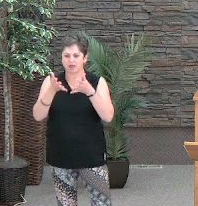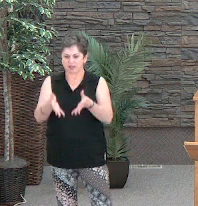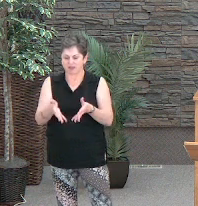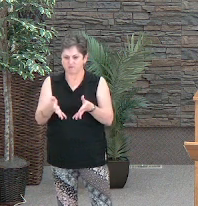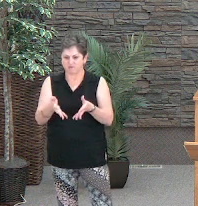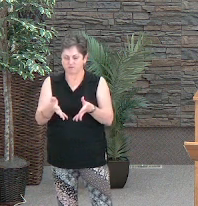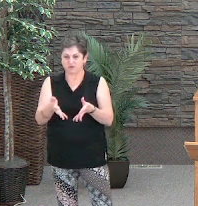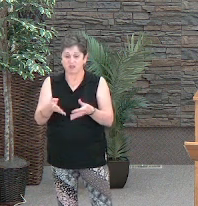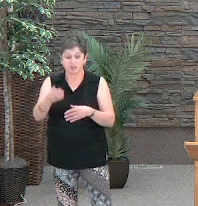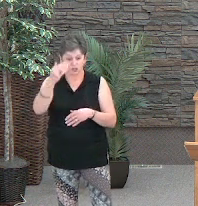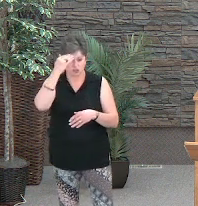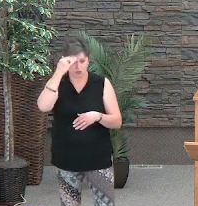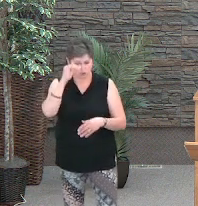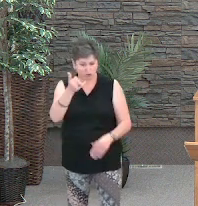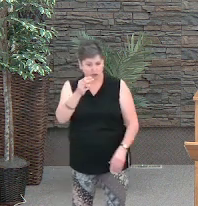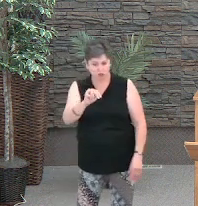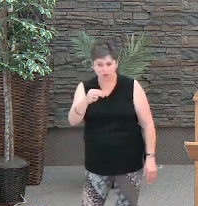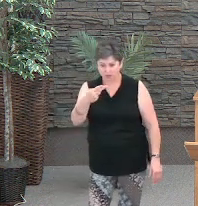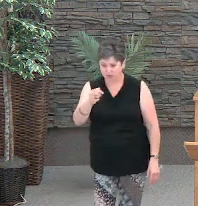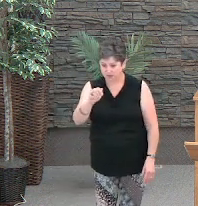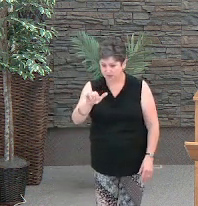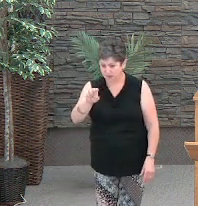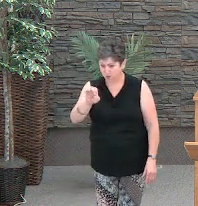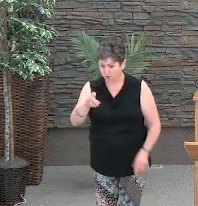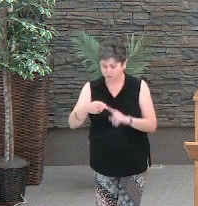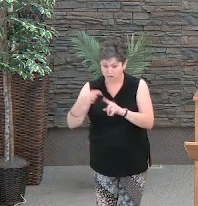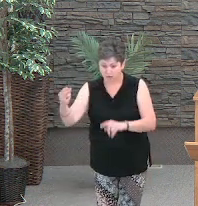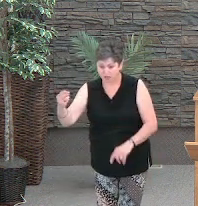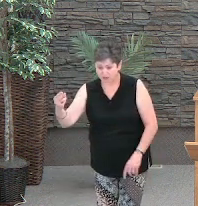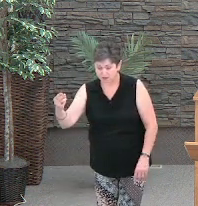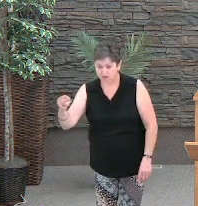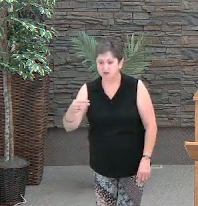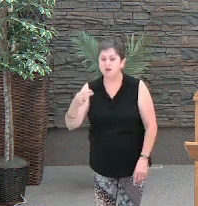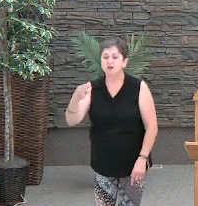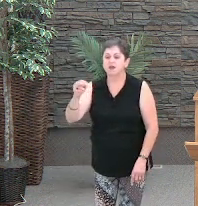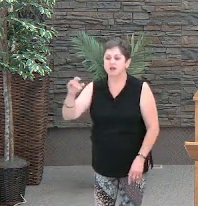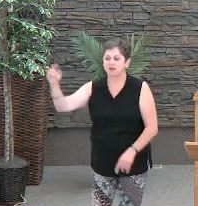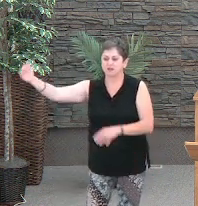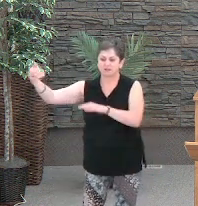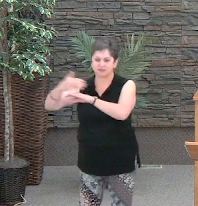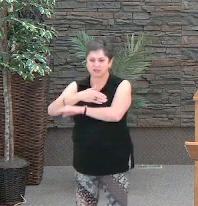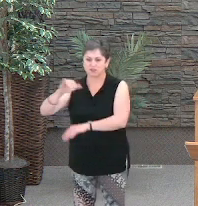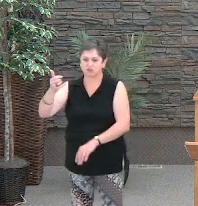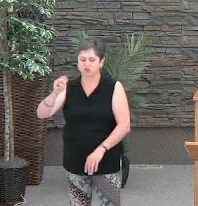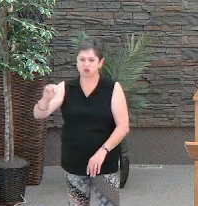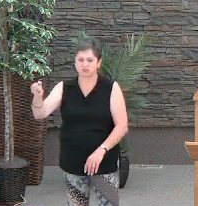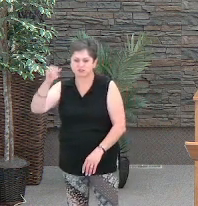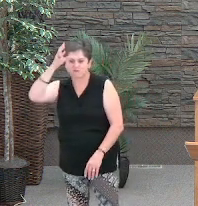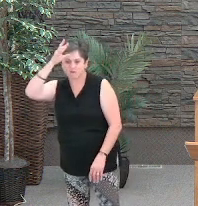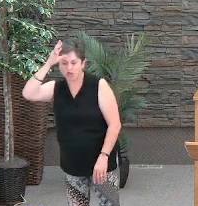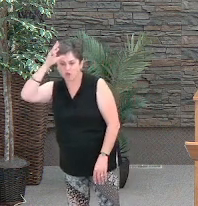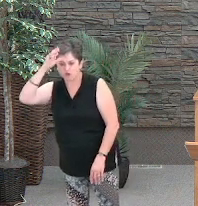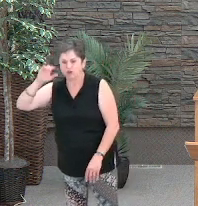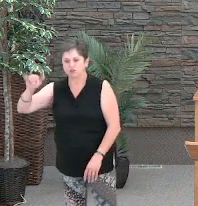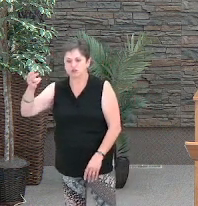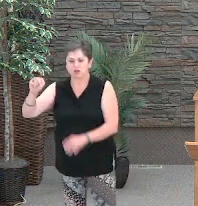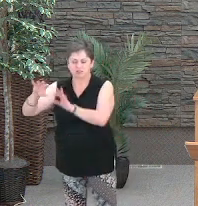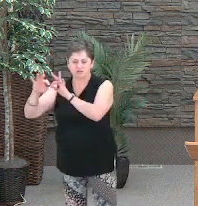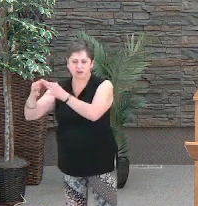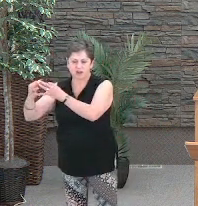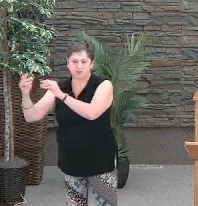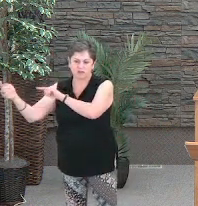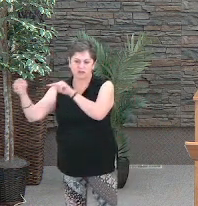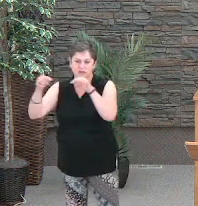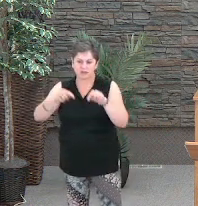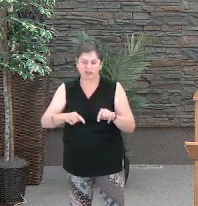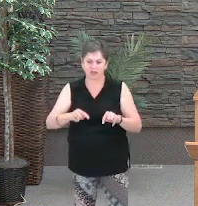any of you know John Haywood, or did you know John Haywood from Helena? Helena then sent down John's father. John's family came to build